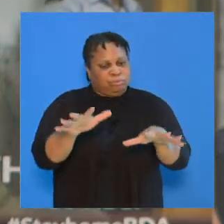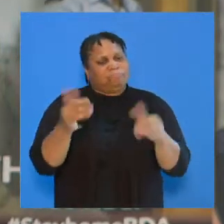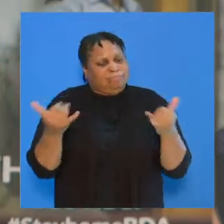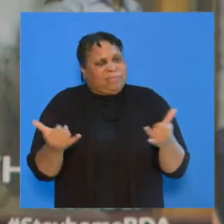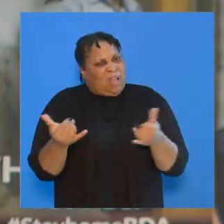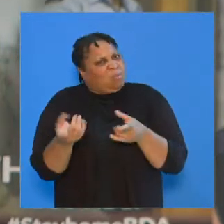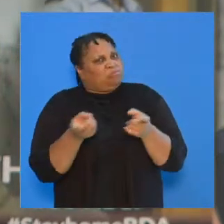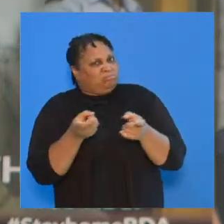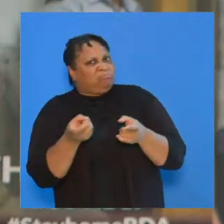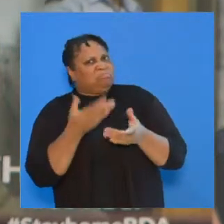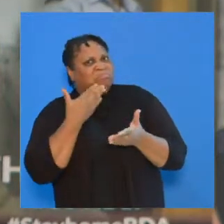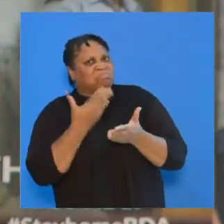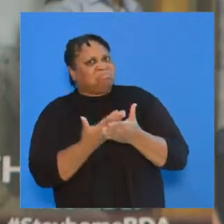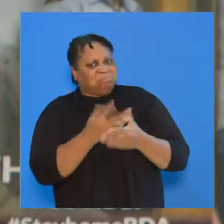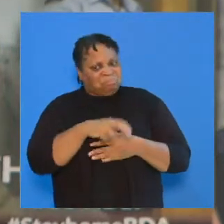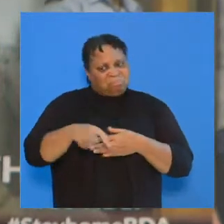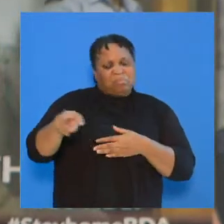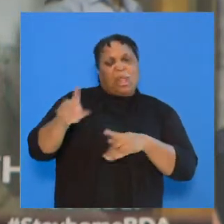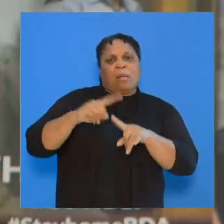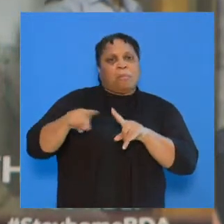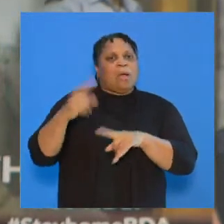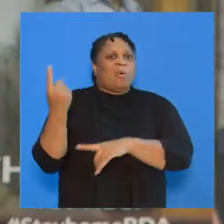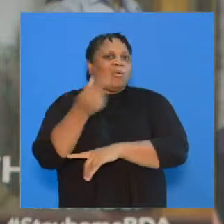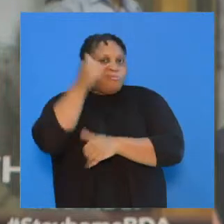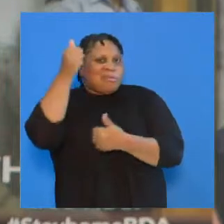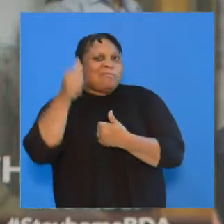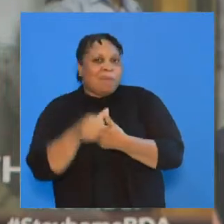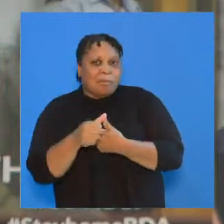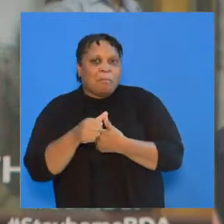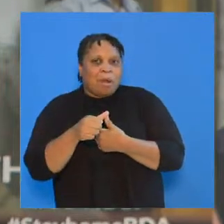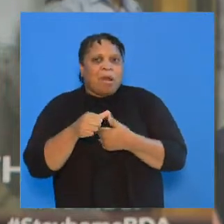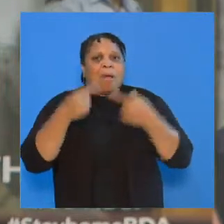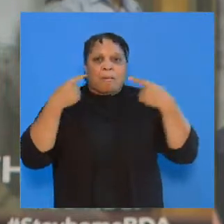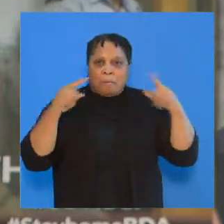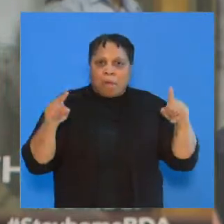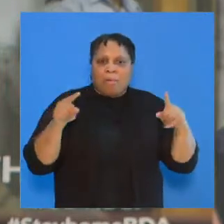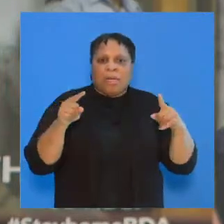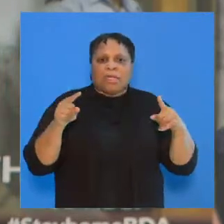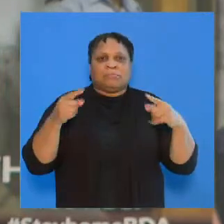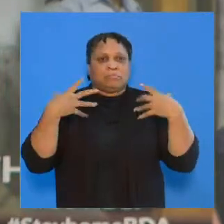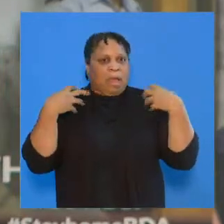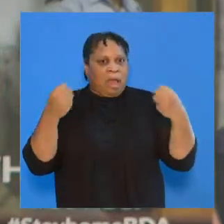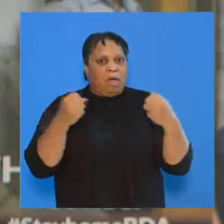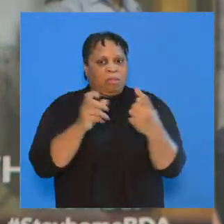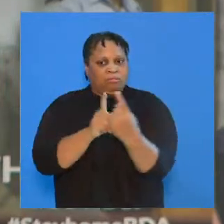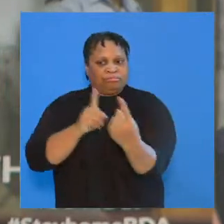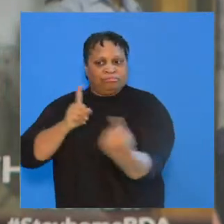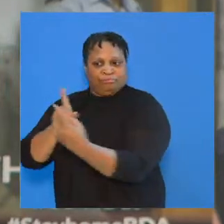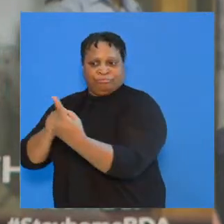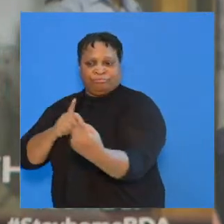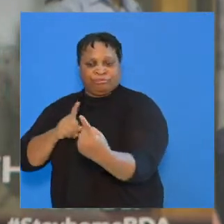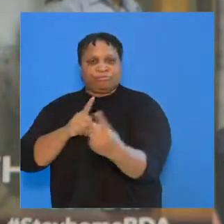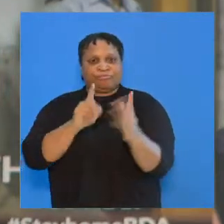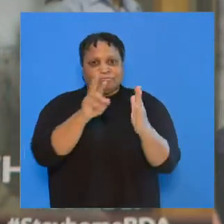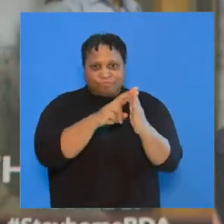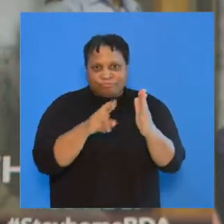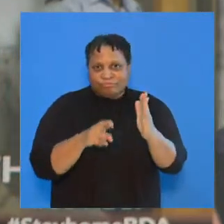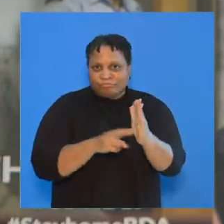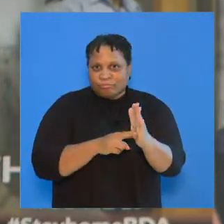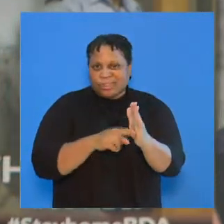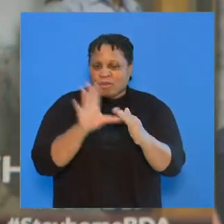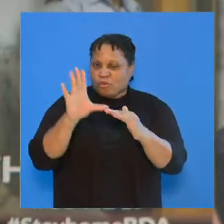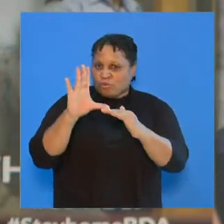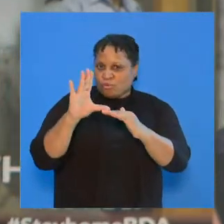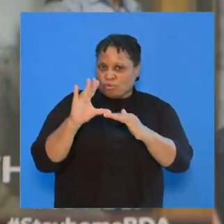so far, but we must always remember that the public health and physical distancing guidelines that are in place are there to